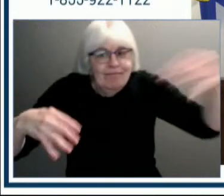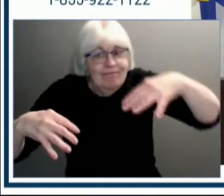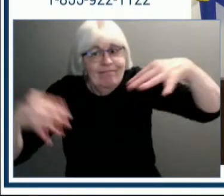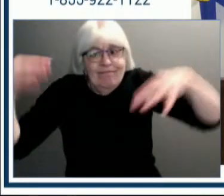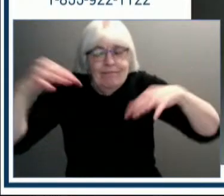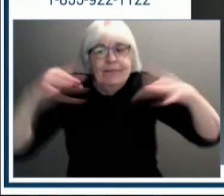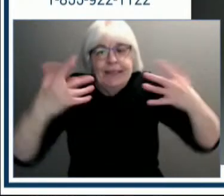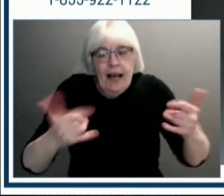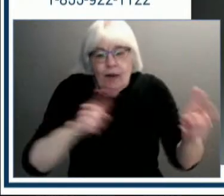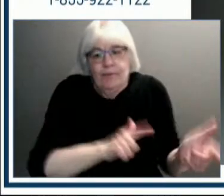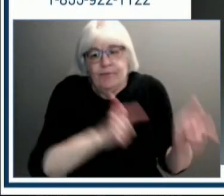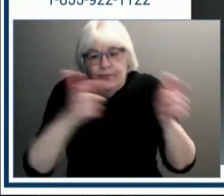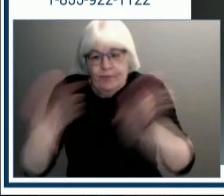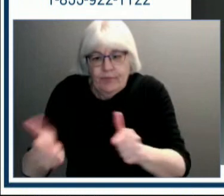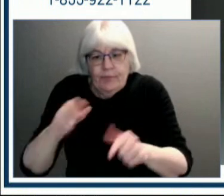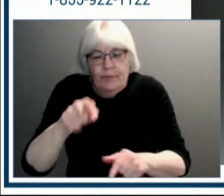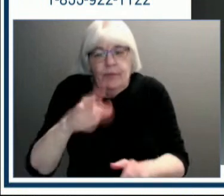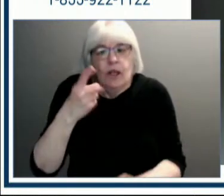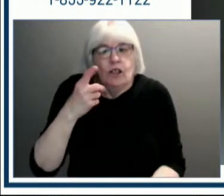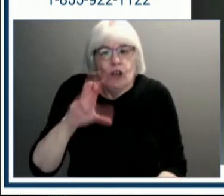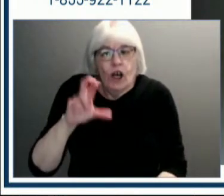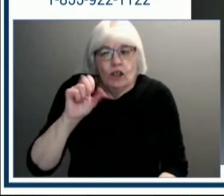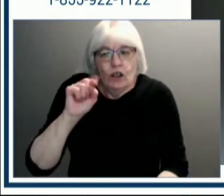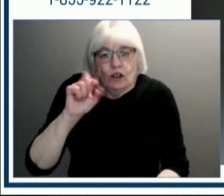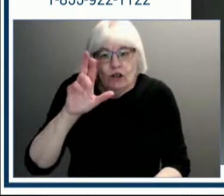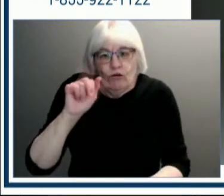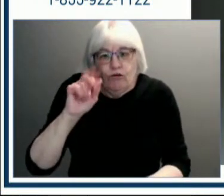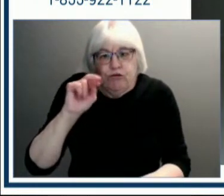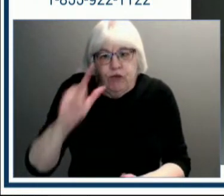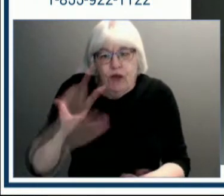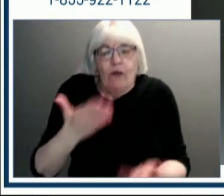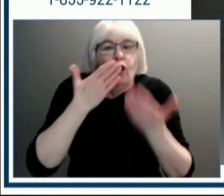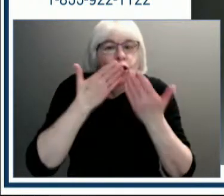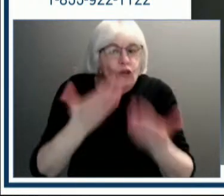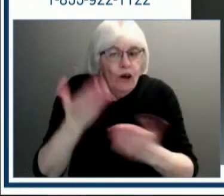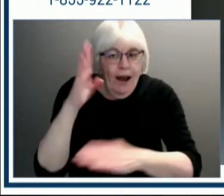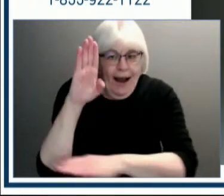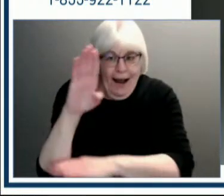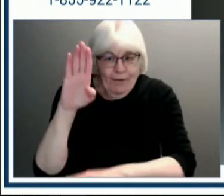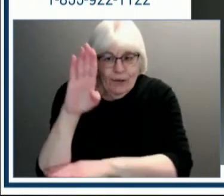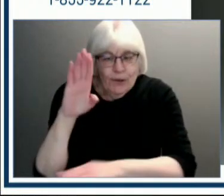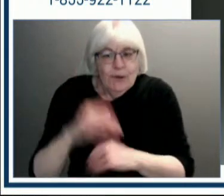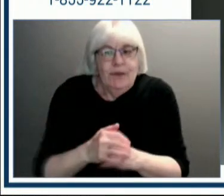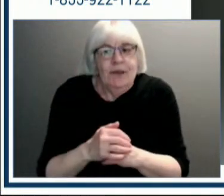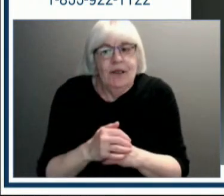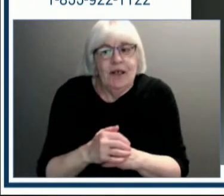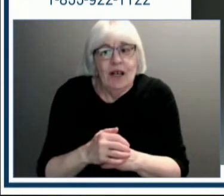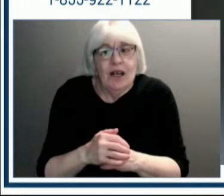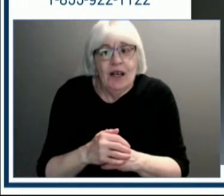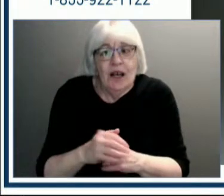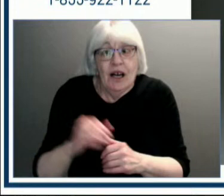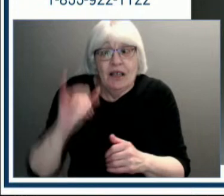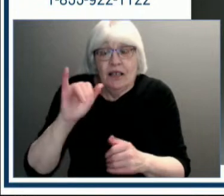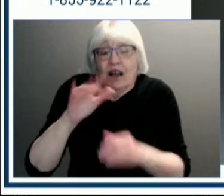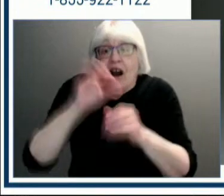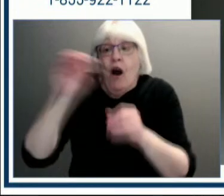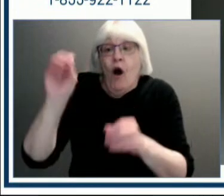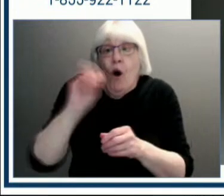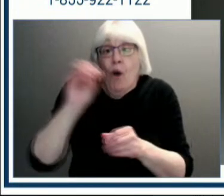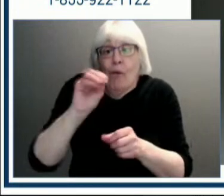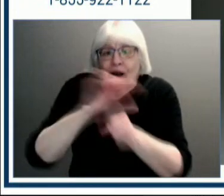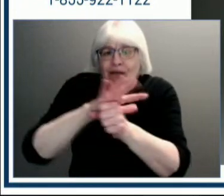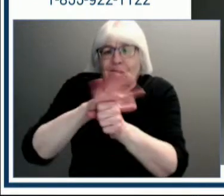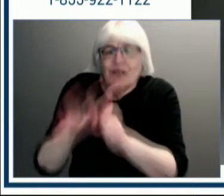Thanks very much, Premier. Good afternoon, everyone. The Omicron variant continues to create challenges here in